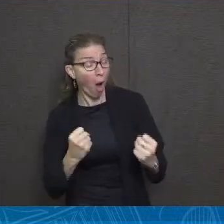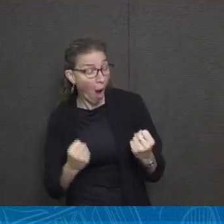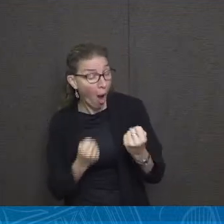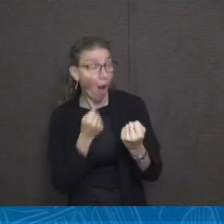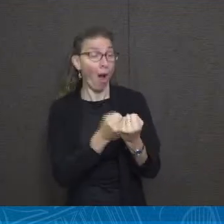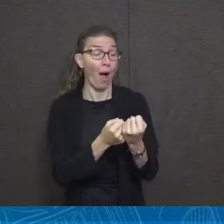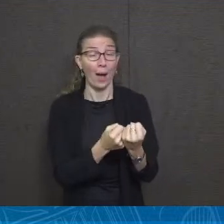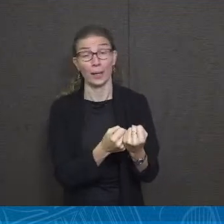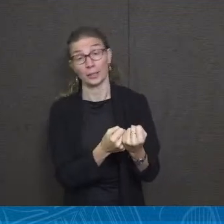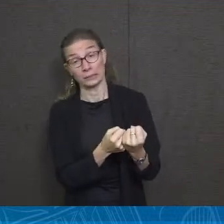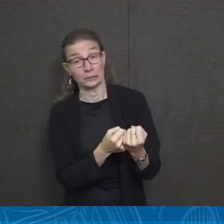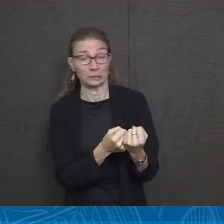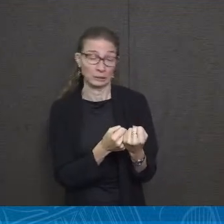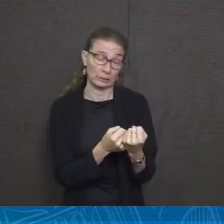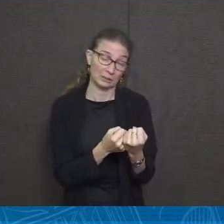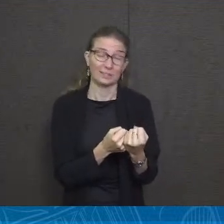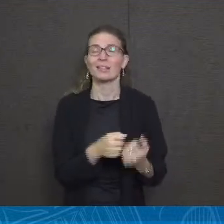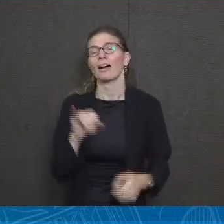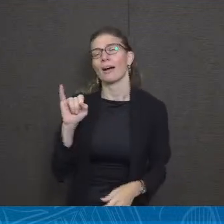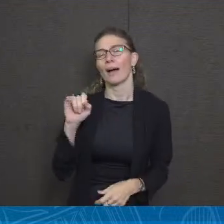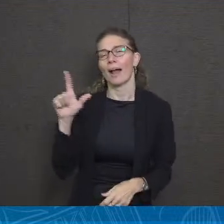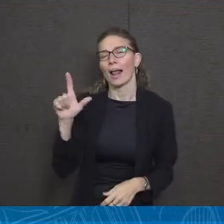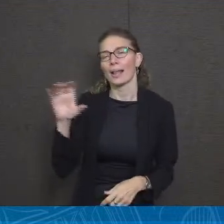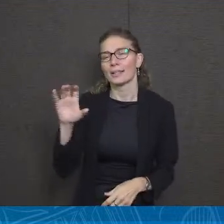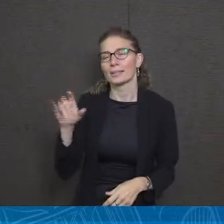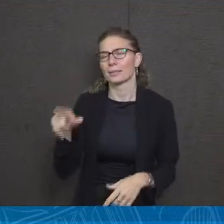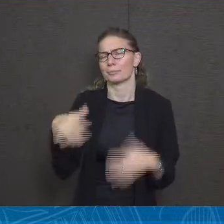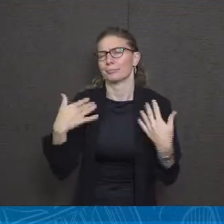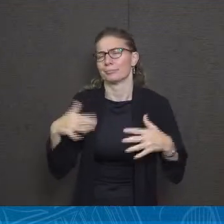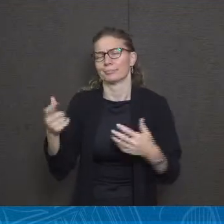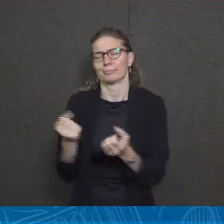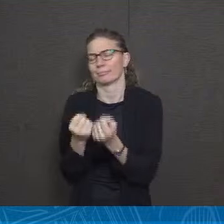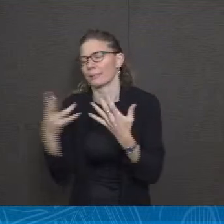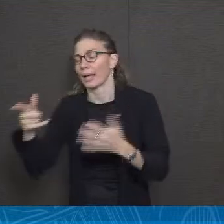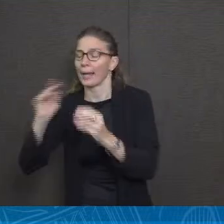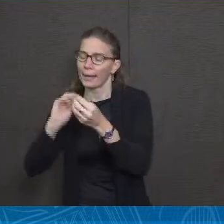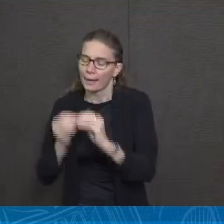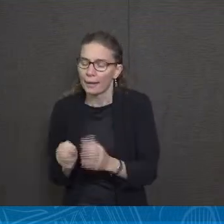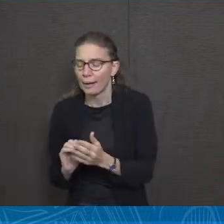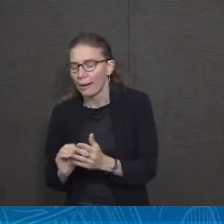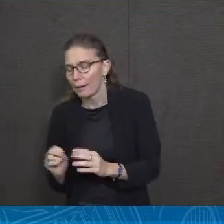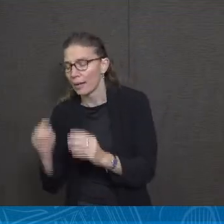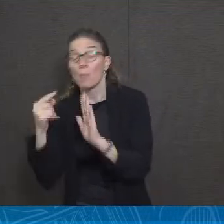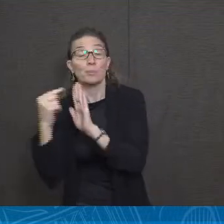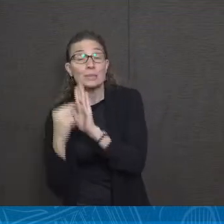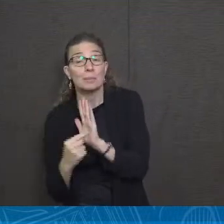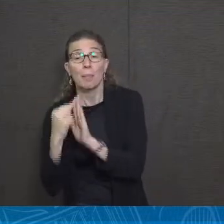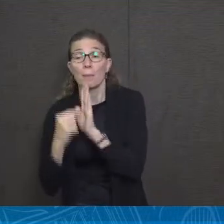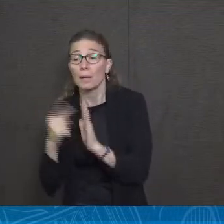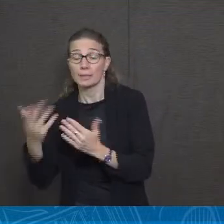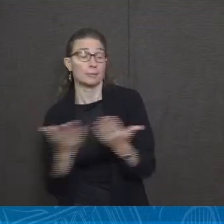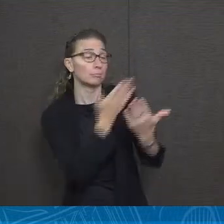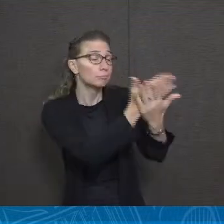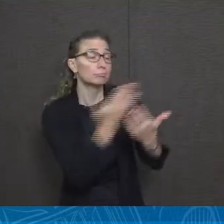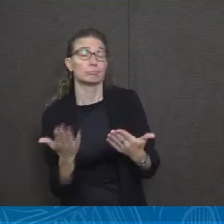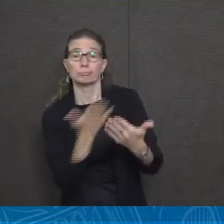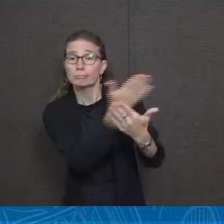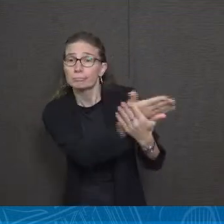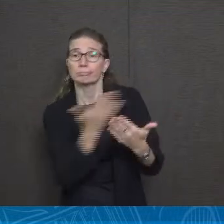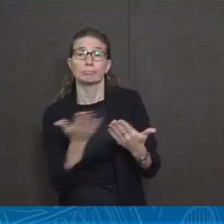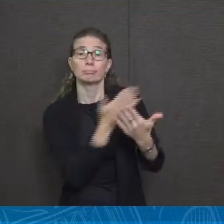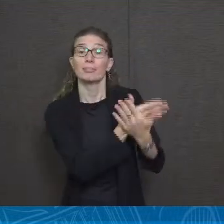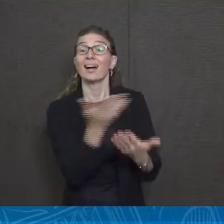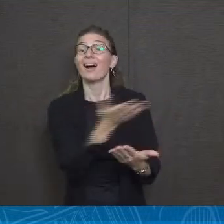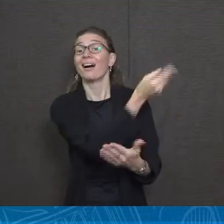ILC produces a lot of soft law. It produces a lot of principles. Many of them are very good, but they don't go anywhere. They just